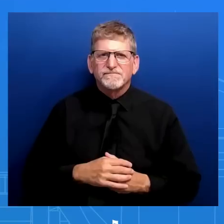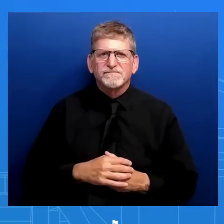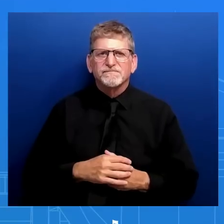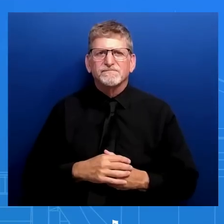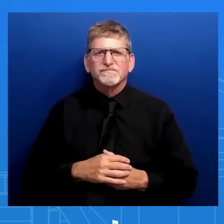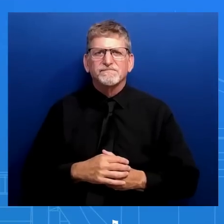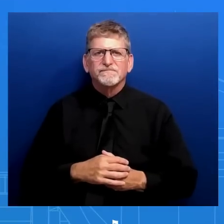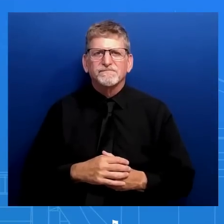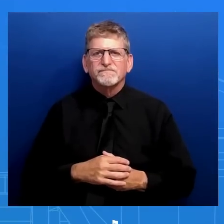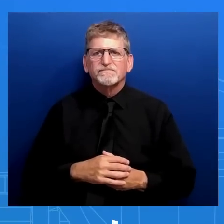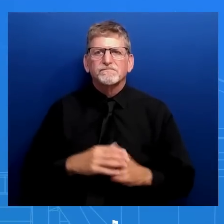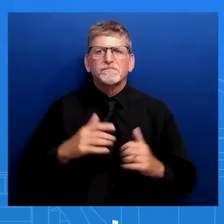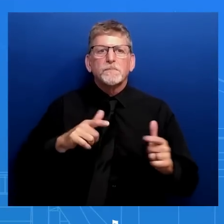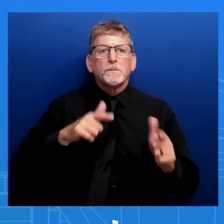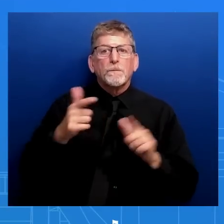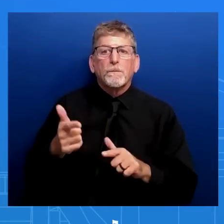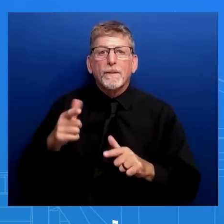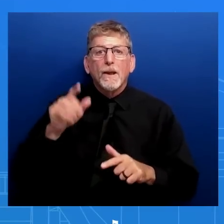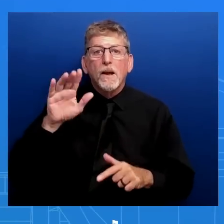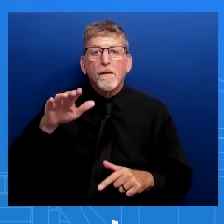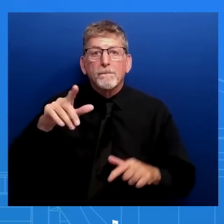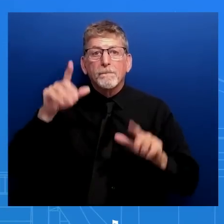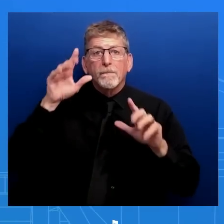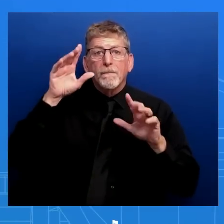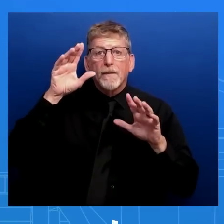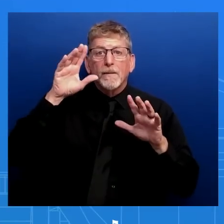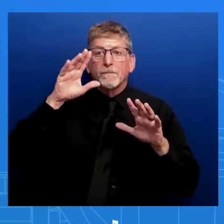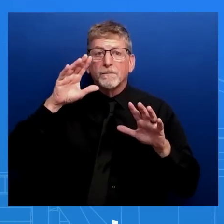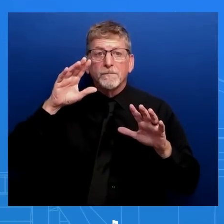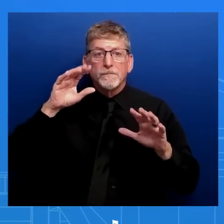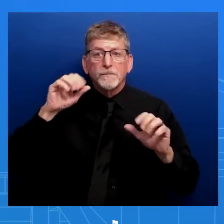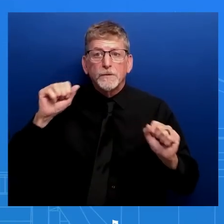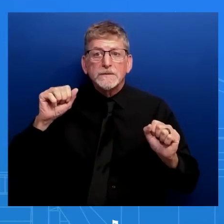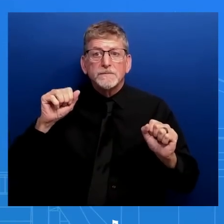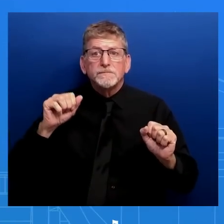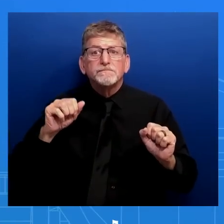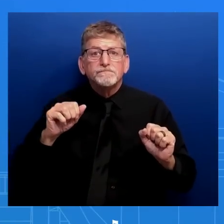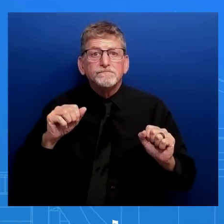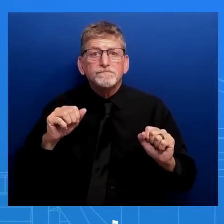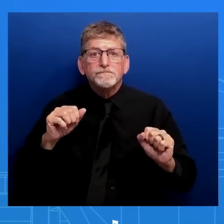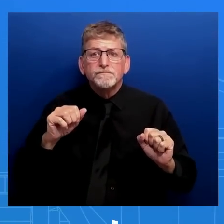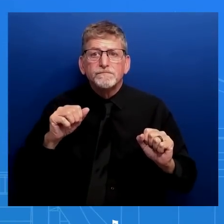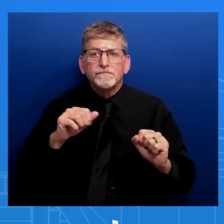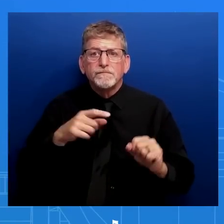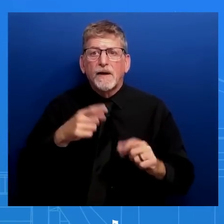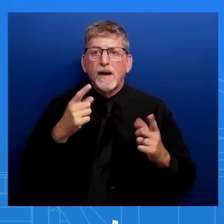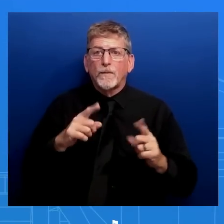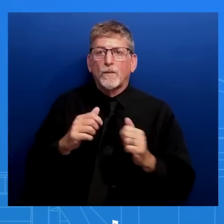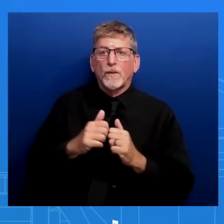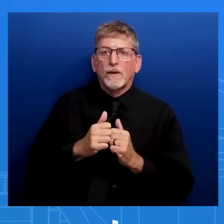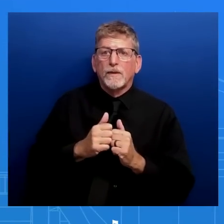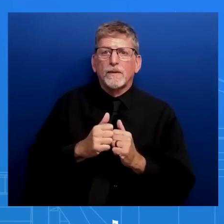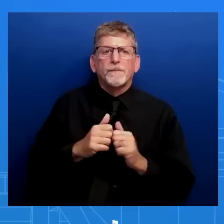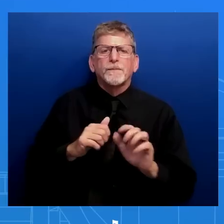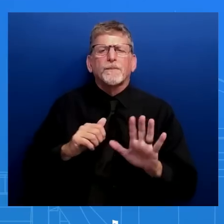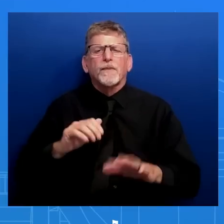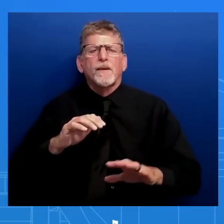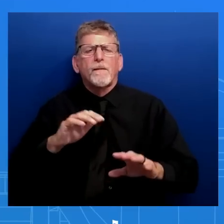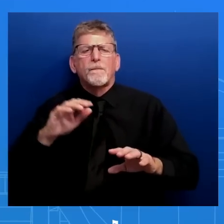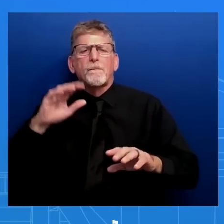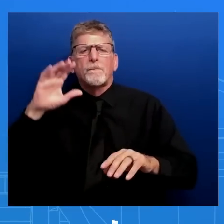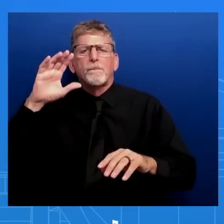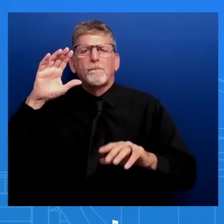Vladimir Putin's still in power? The president is focused on supporting Ukraine. We're not taking sides in this internal